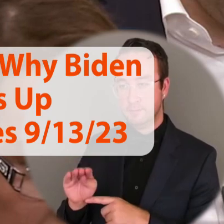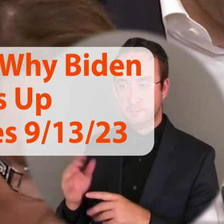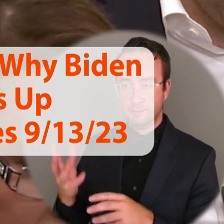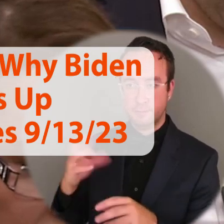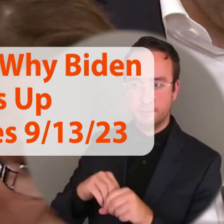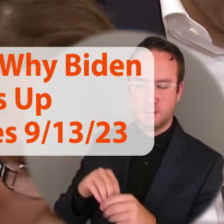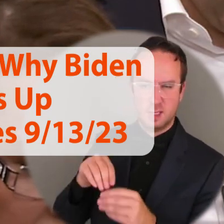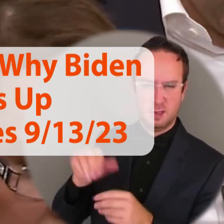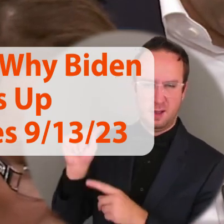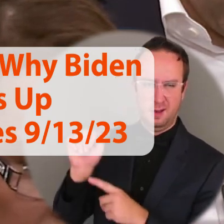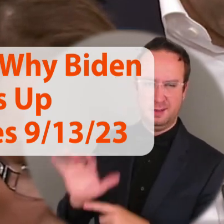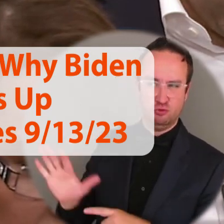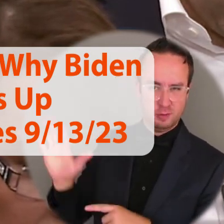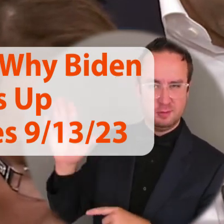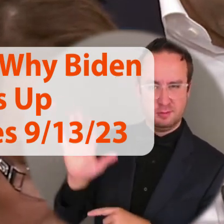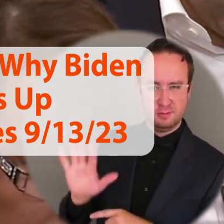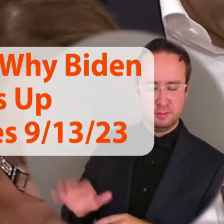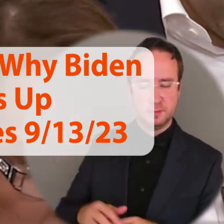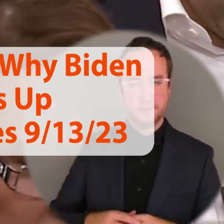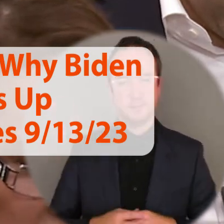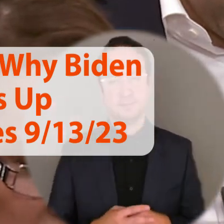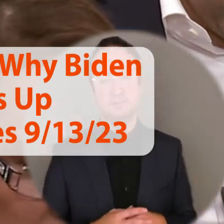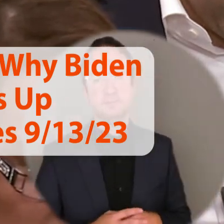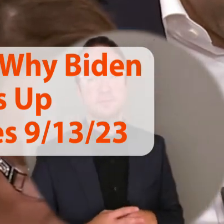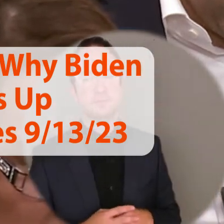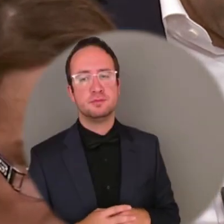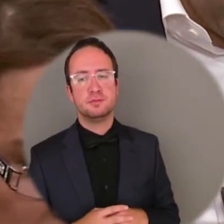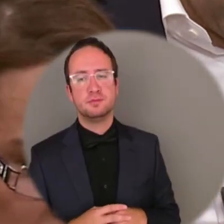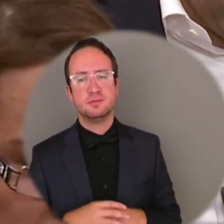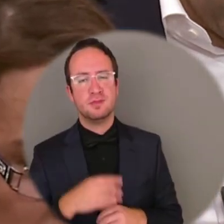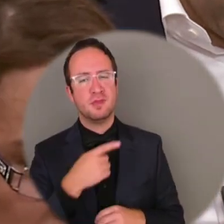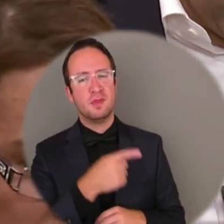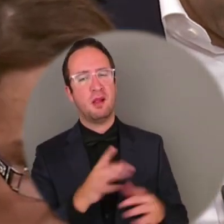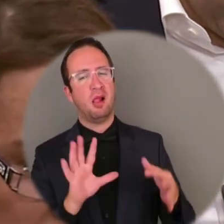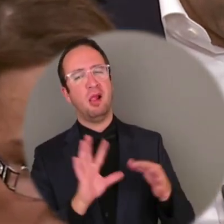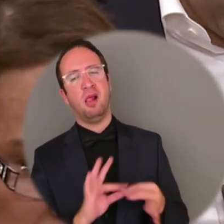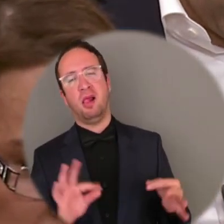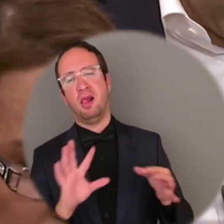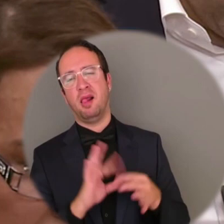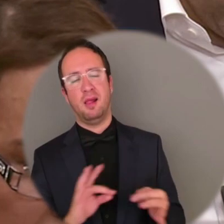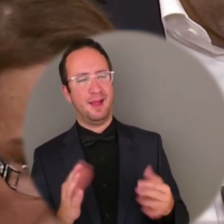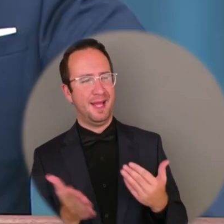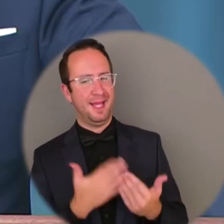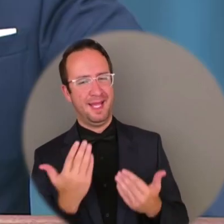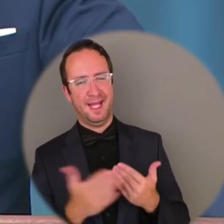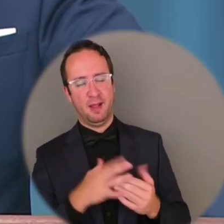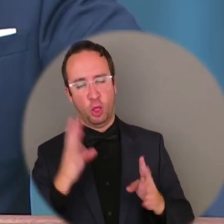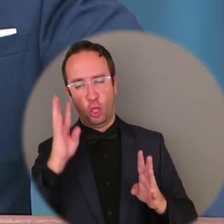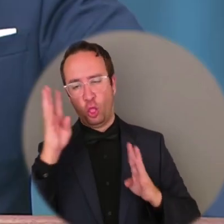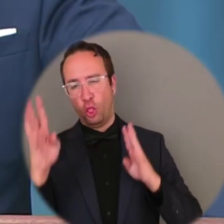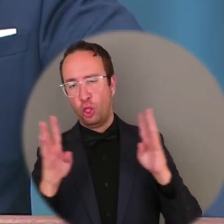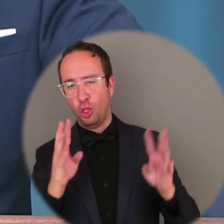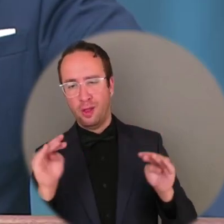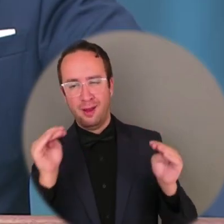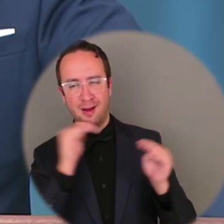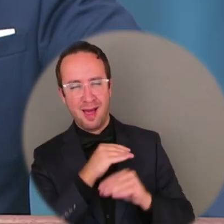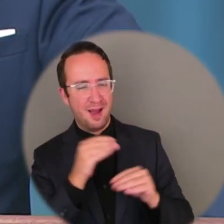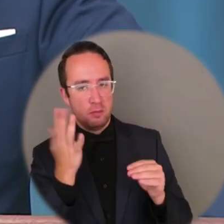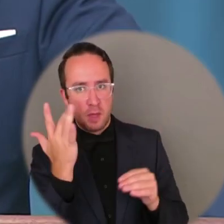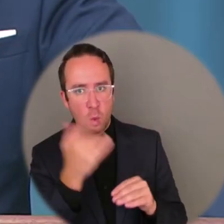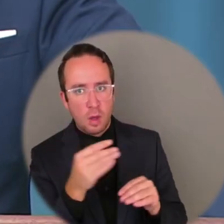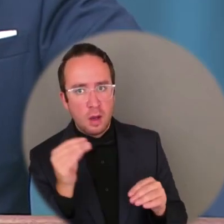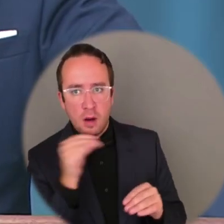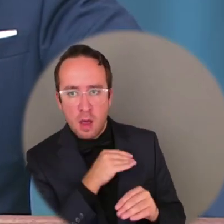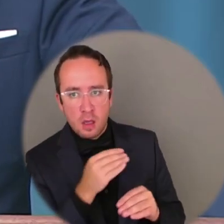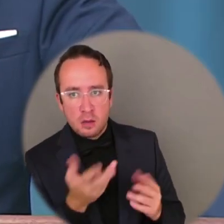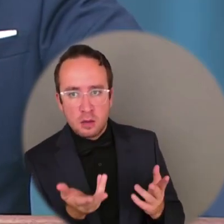string of saying things that happened, things that are easily debunked. Why does he keep doing that? The president was grateful to spend that time with those family members and those